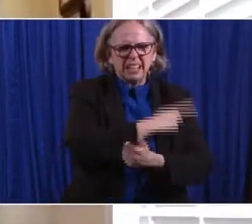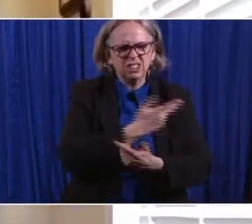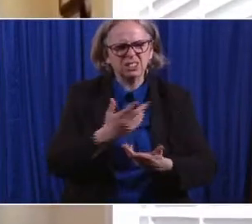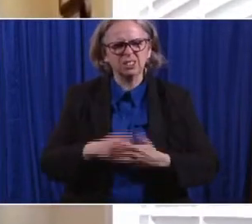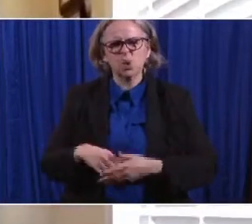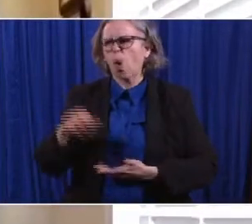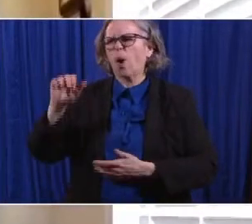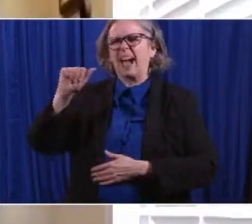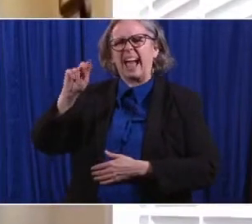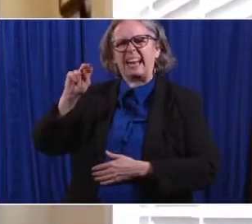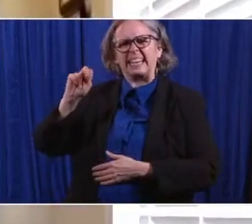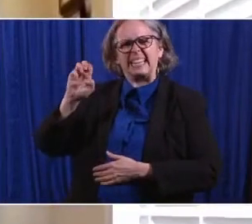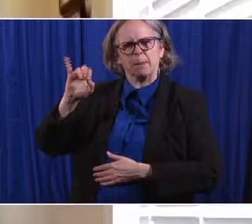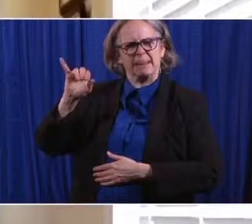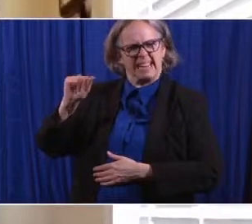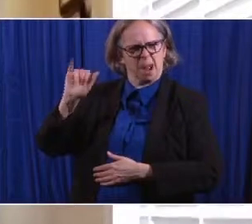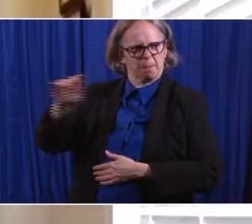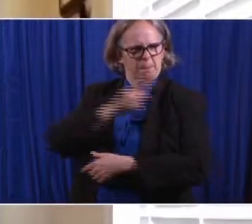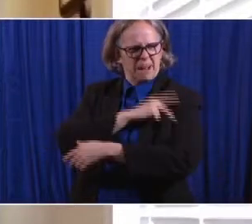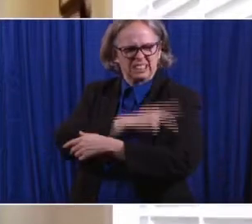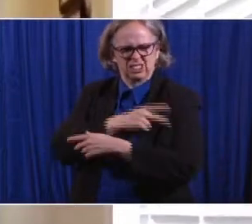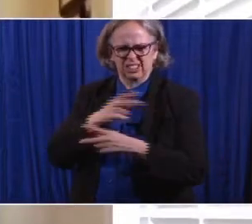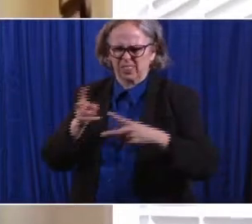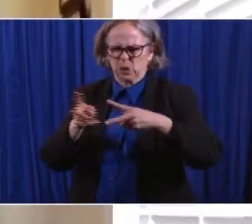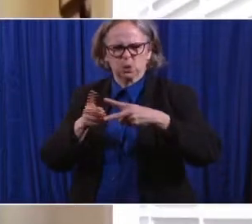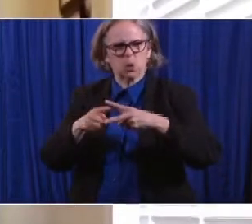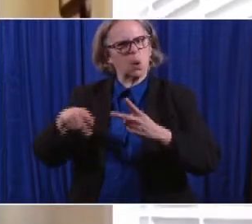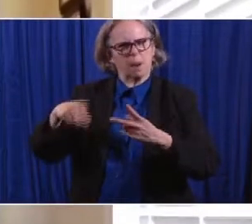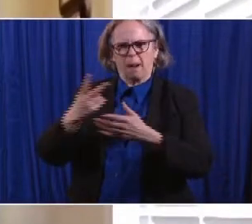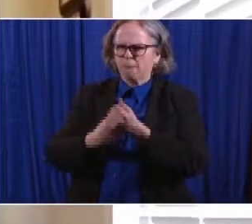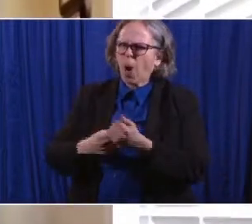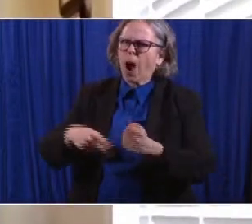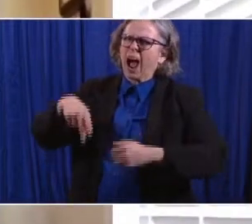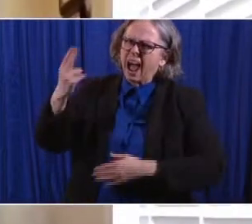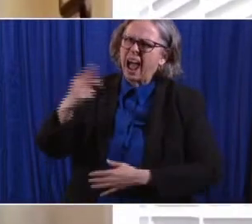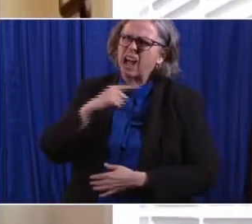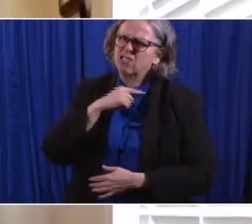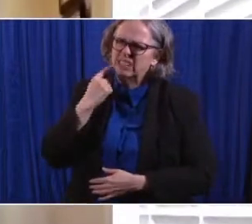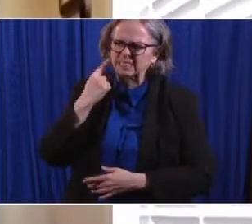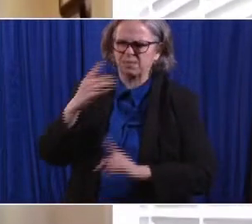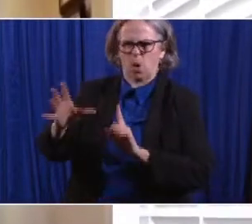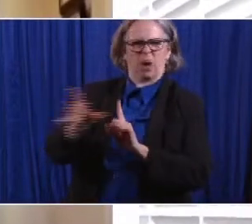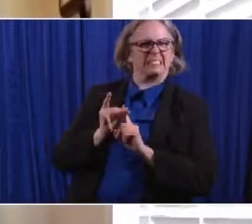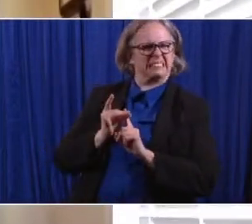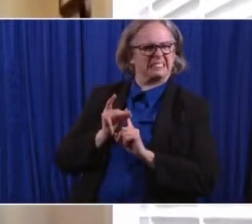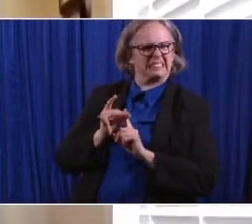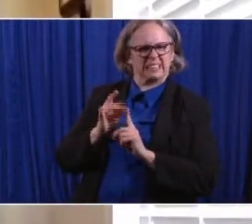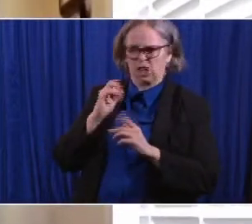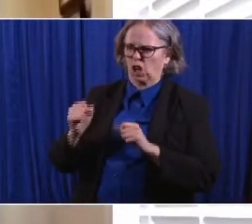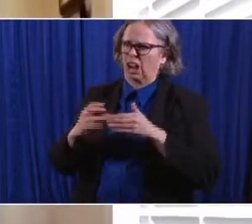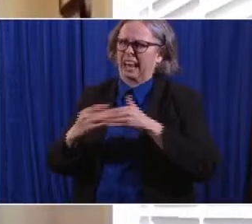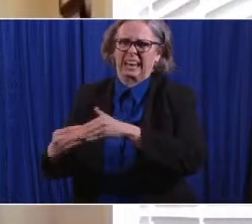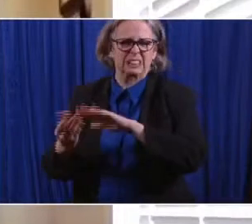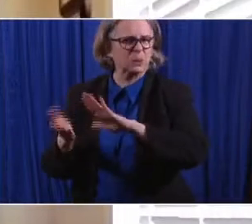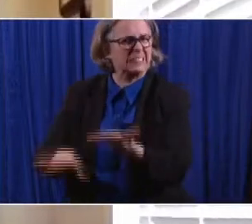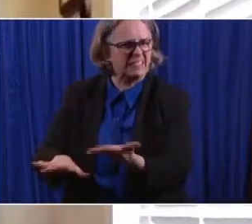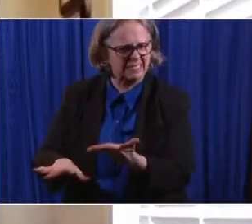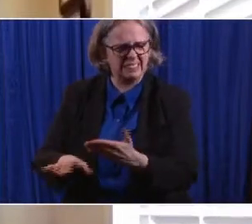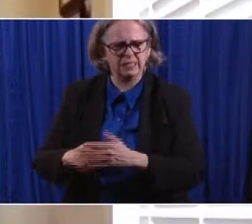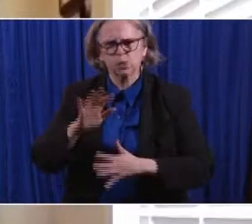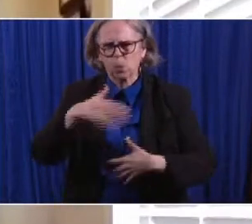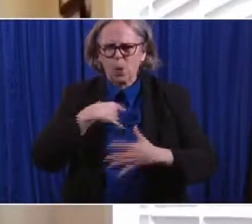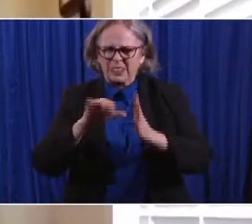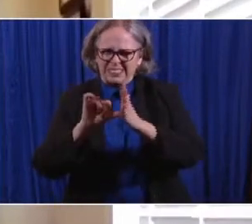severe COVID-19 illness. This category, I want to make clear though, does not include the kind of stem cell